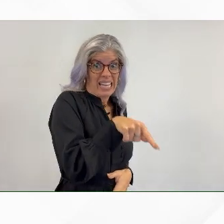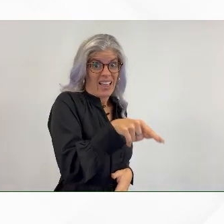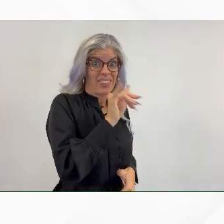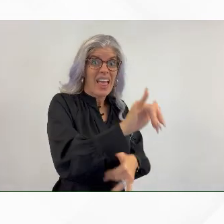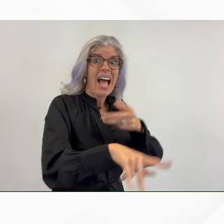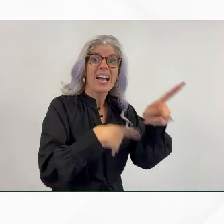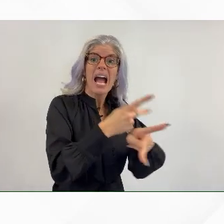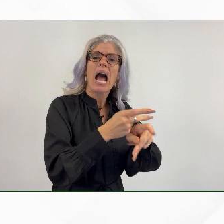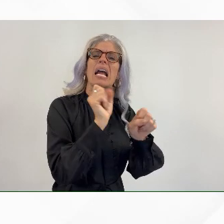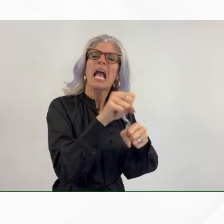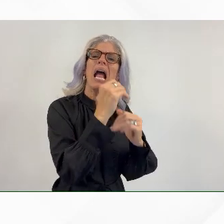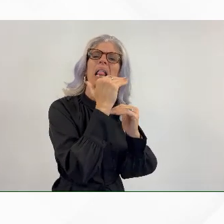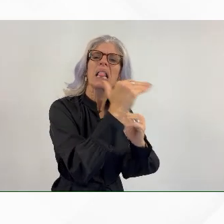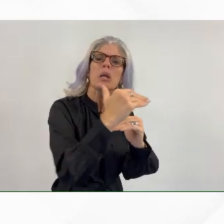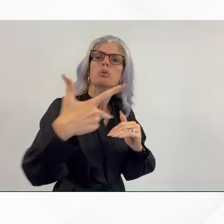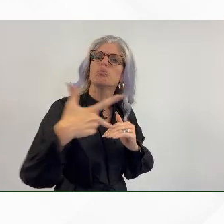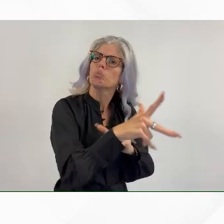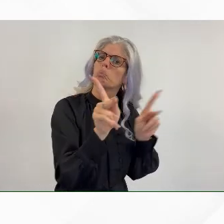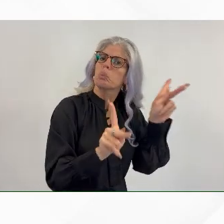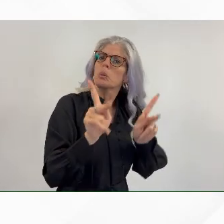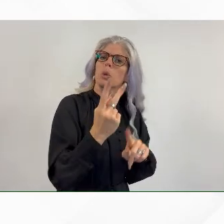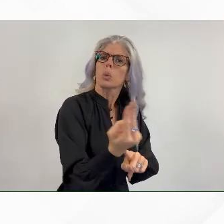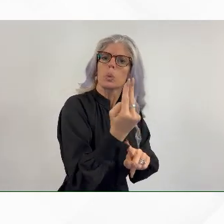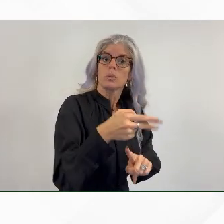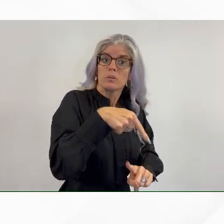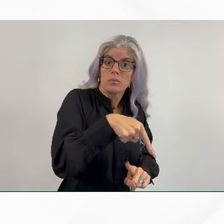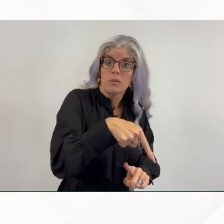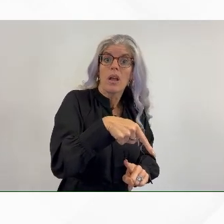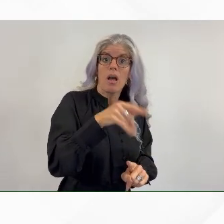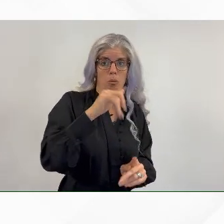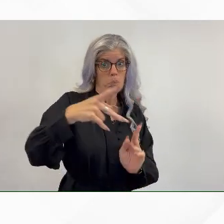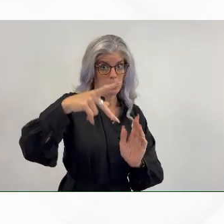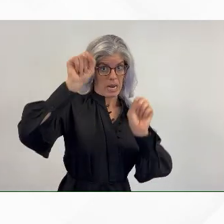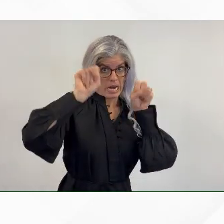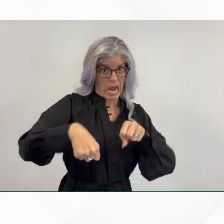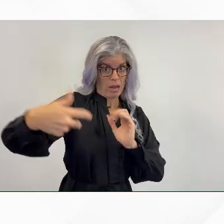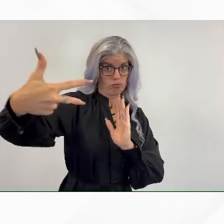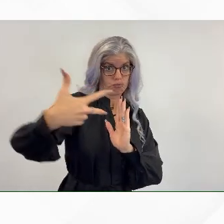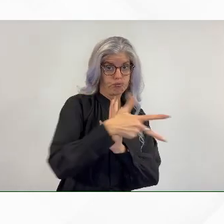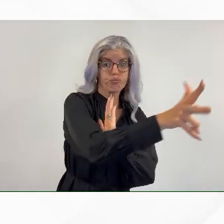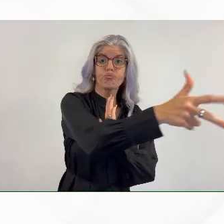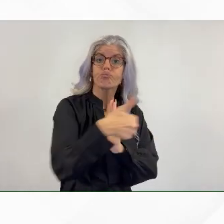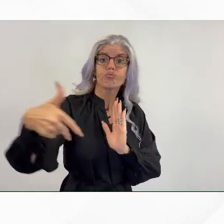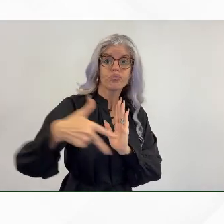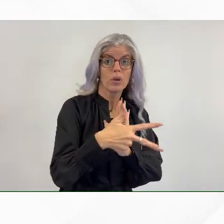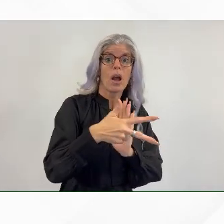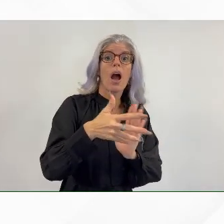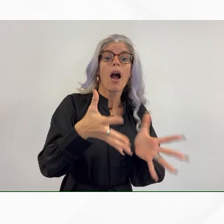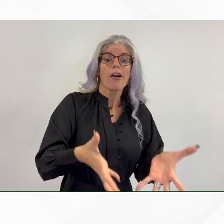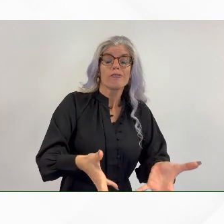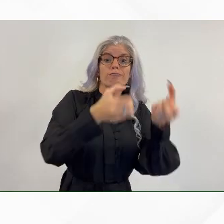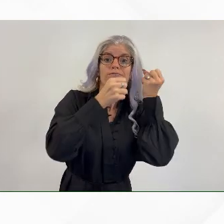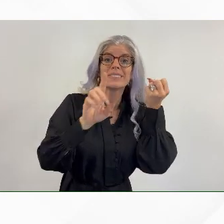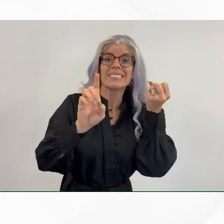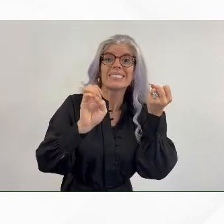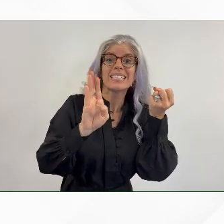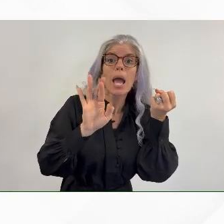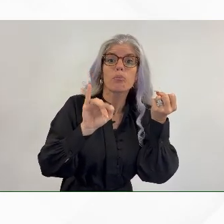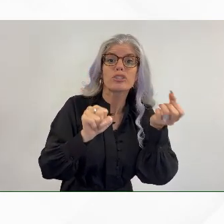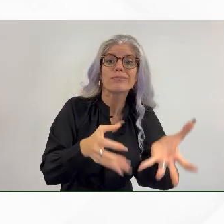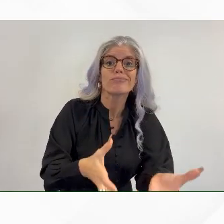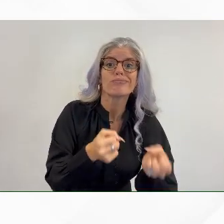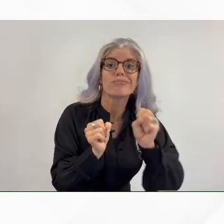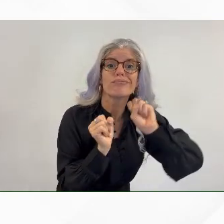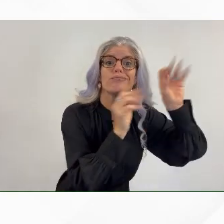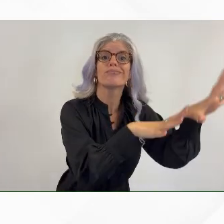documentation demonstrating the debris removal is in the public interest. Please note, this does not include debris on private driveways